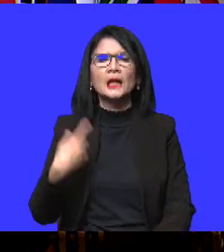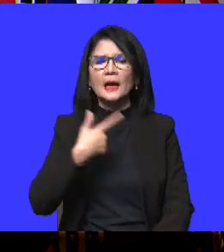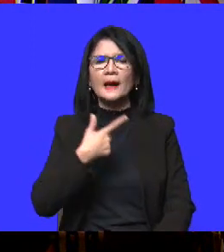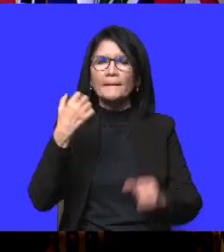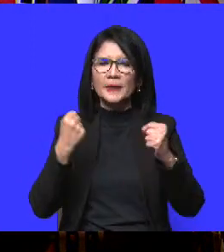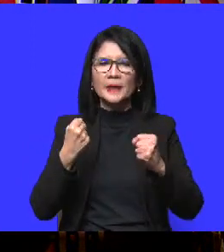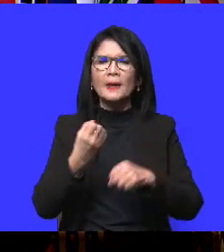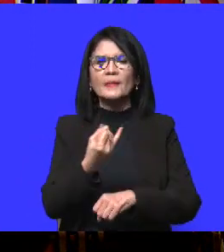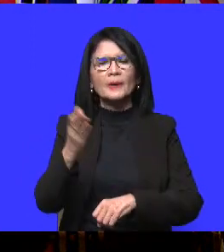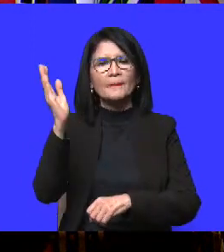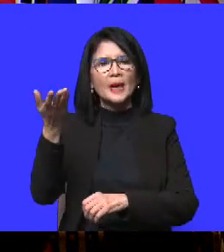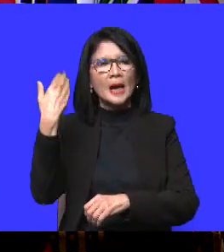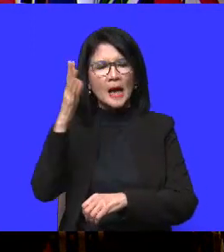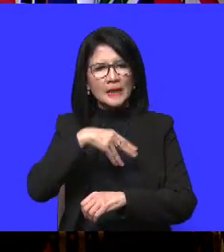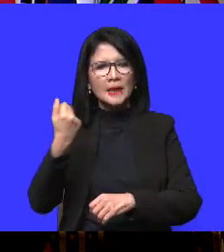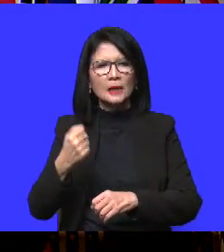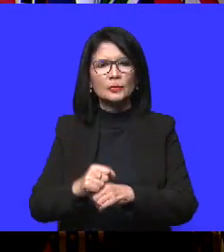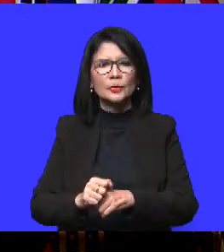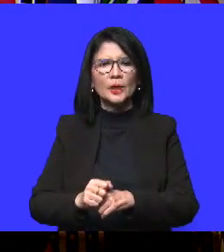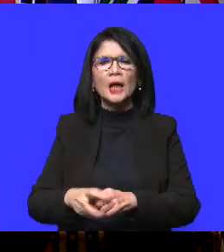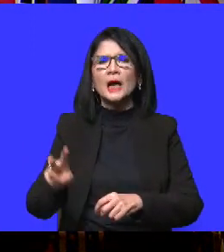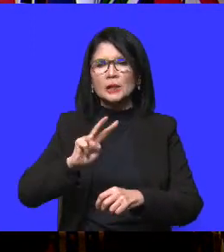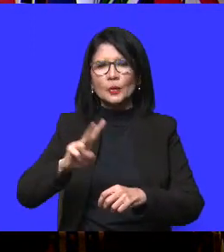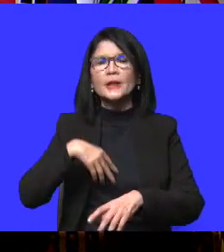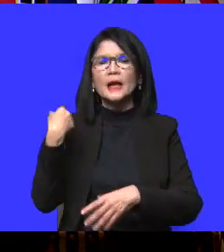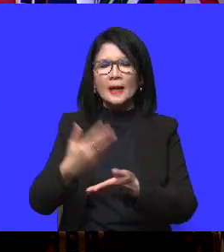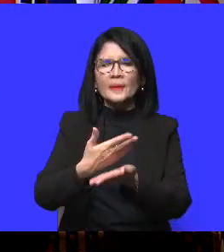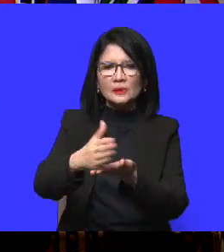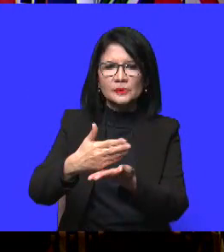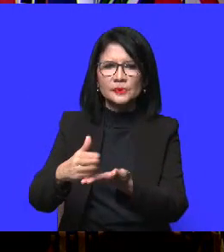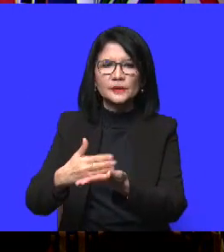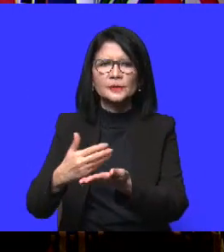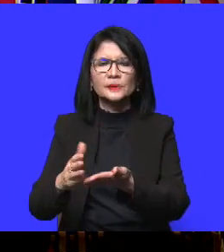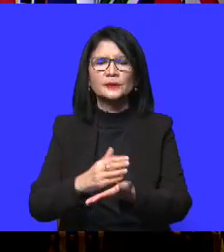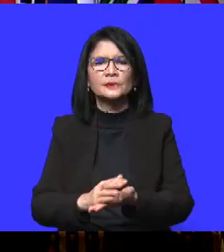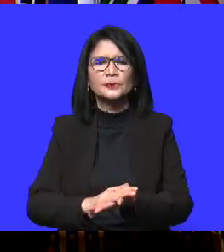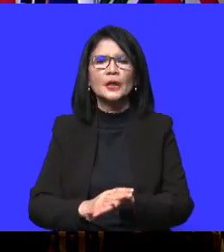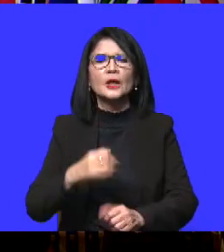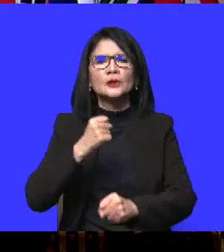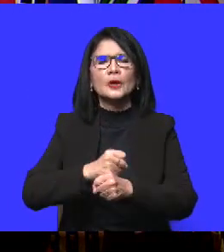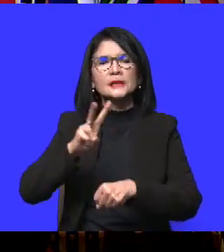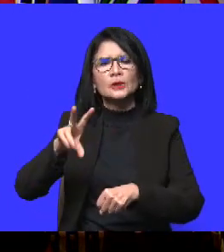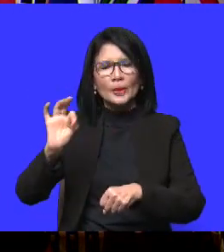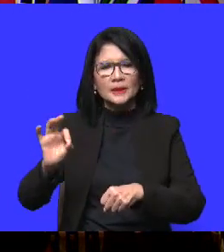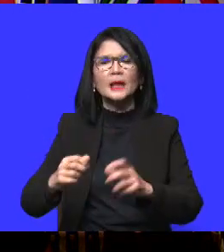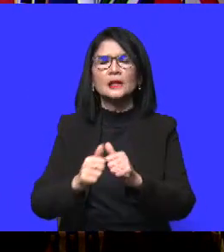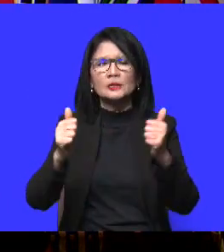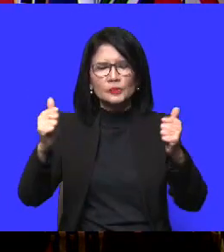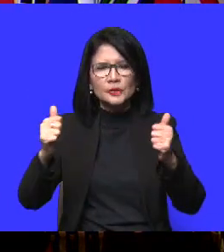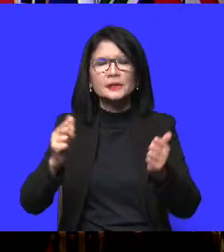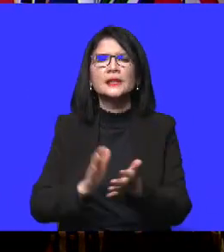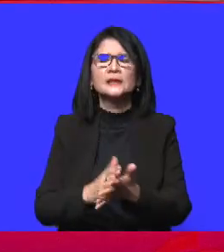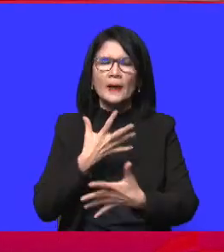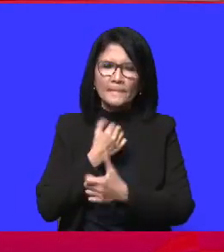just a few days ago in Cambodia, both of us shared the importance of this G20 being a success, and I sincerely